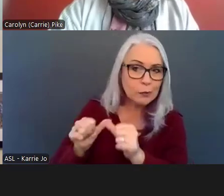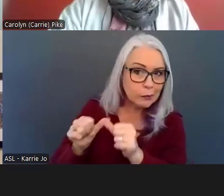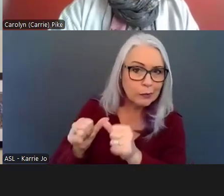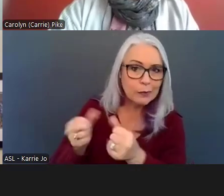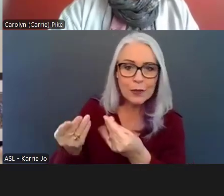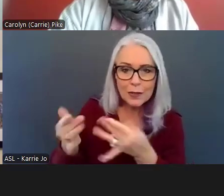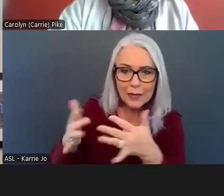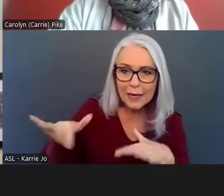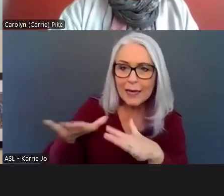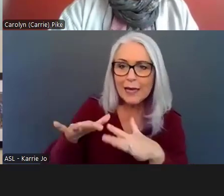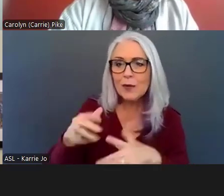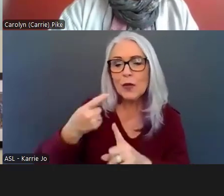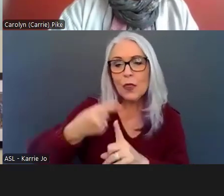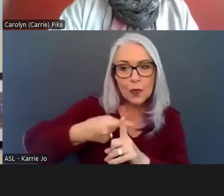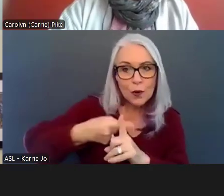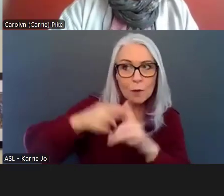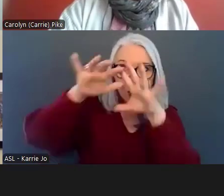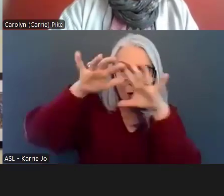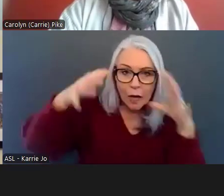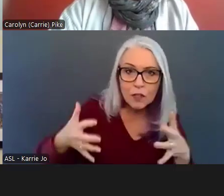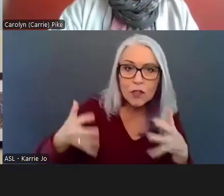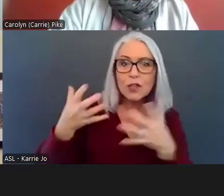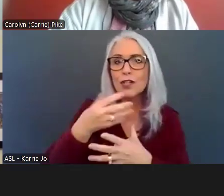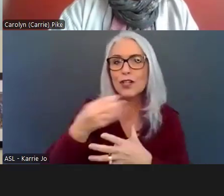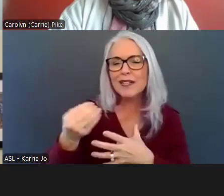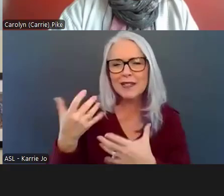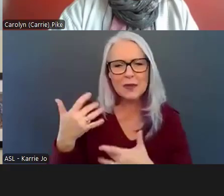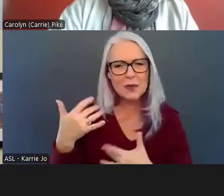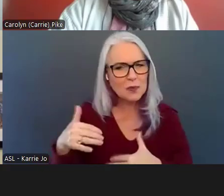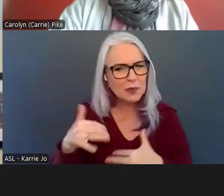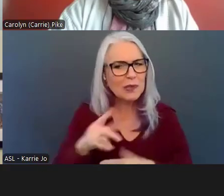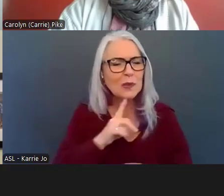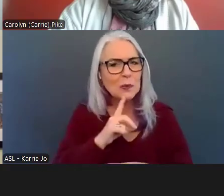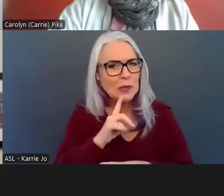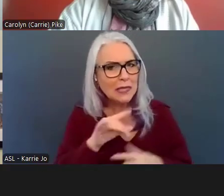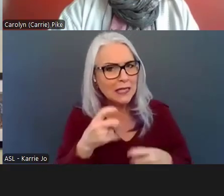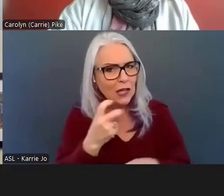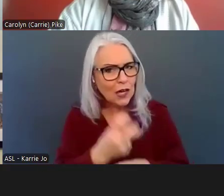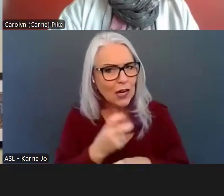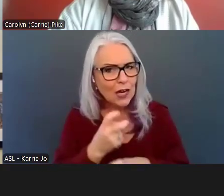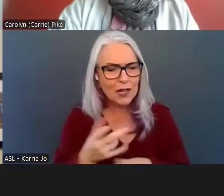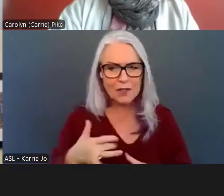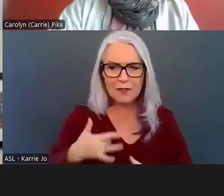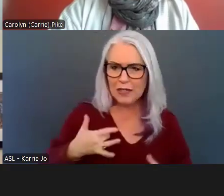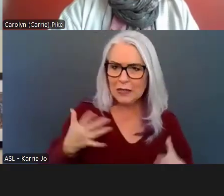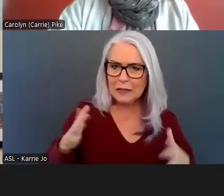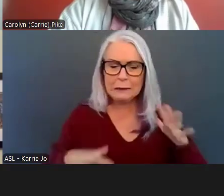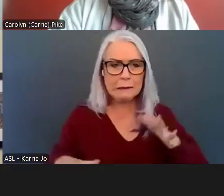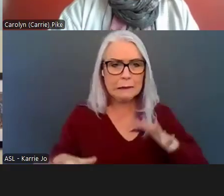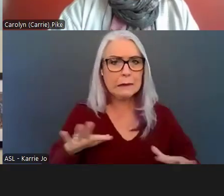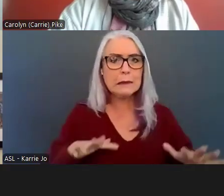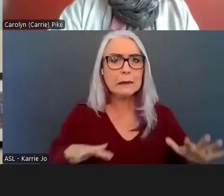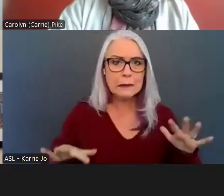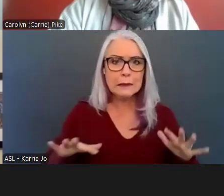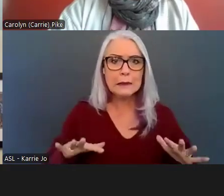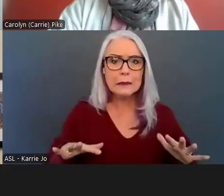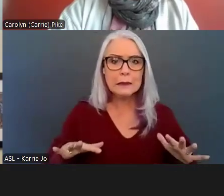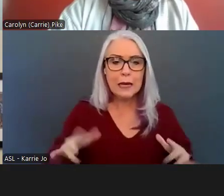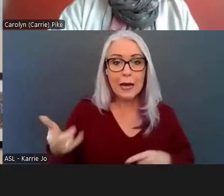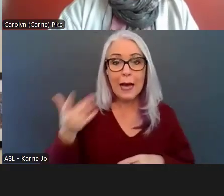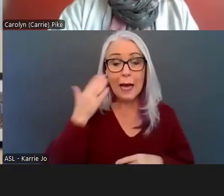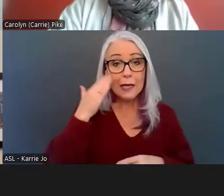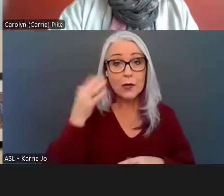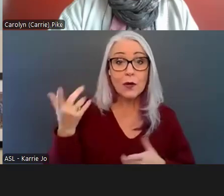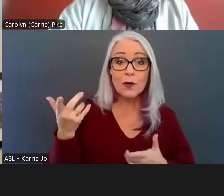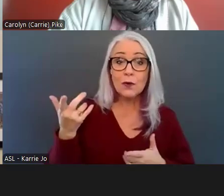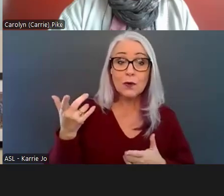foraging, surface, et cetera. And so it becomes tricky, and sometimes even puts you in a weird space because, Dave King did some cool work that showed